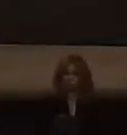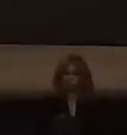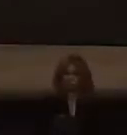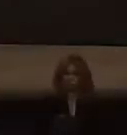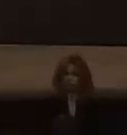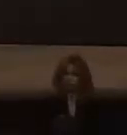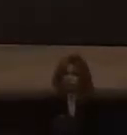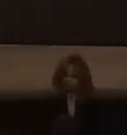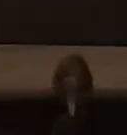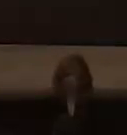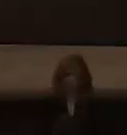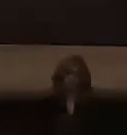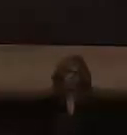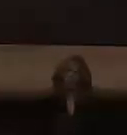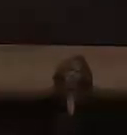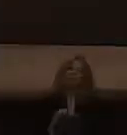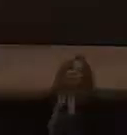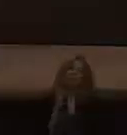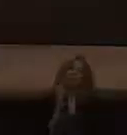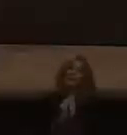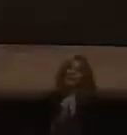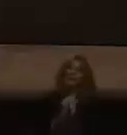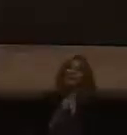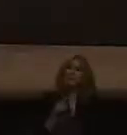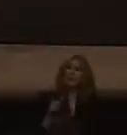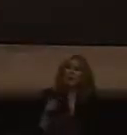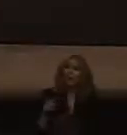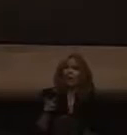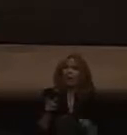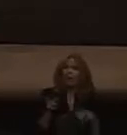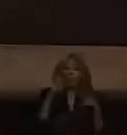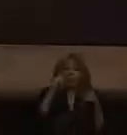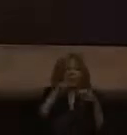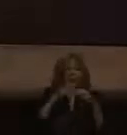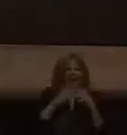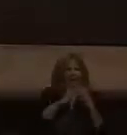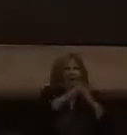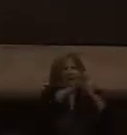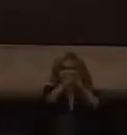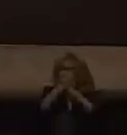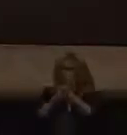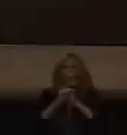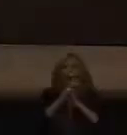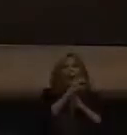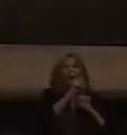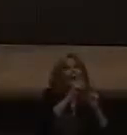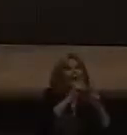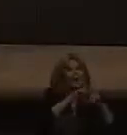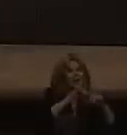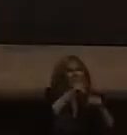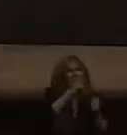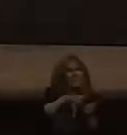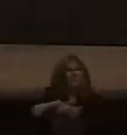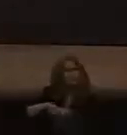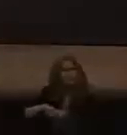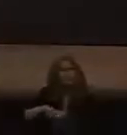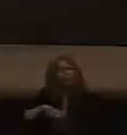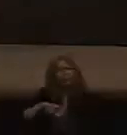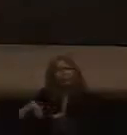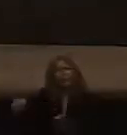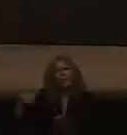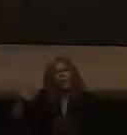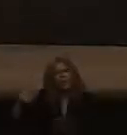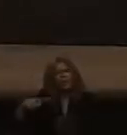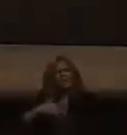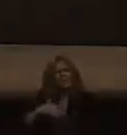And while it's key to incorporate this community into campaigns, it's just as important to keep your finger on the pulse of the evolving needs and concerns